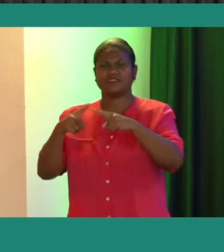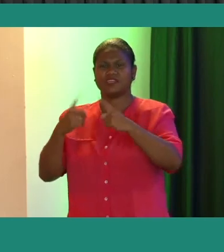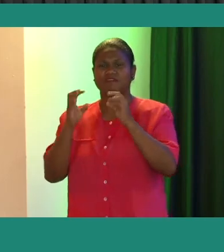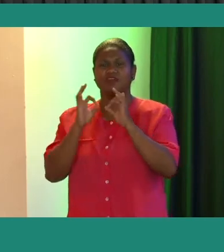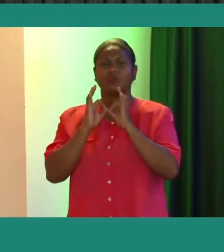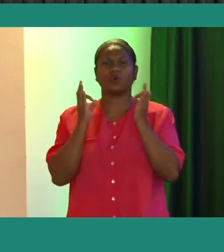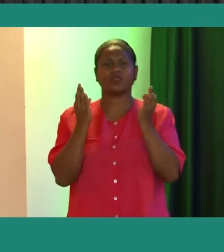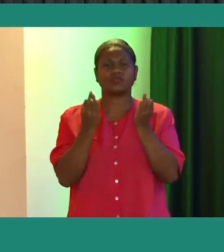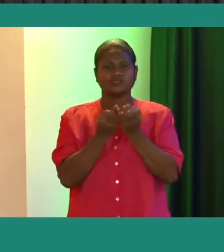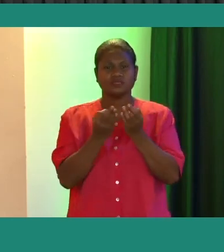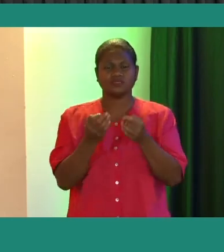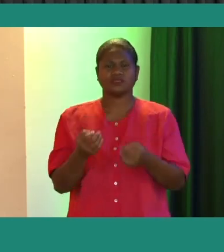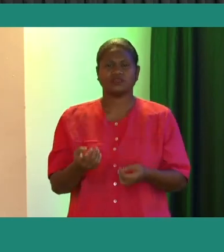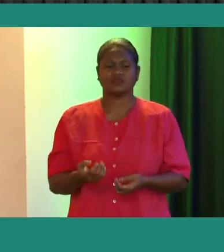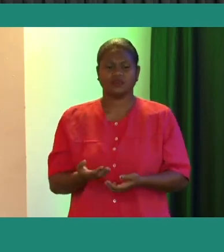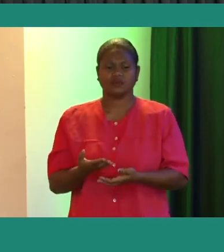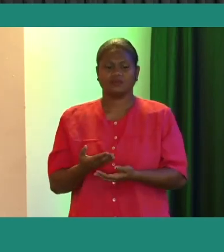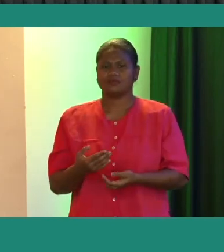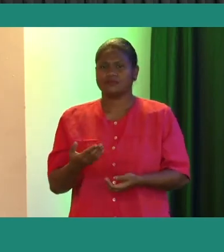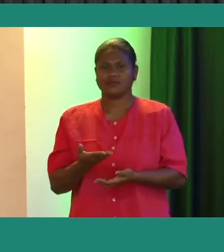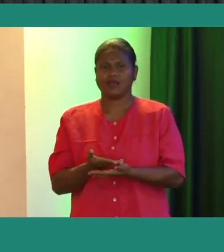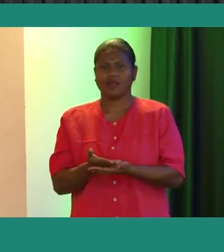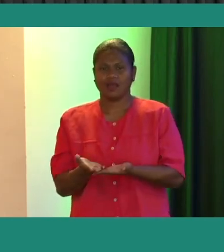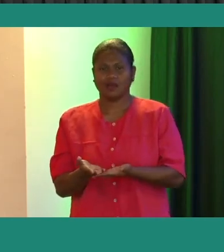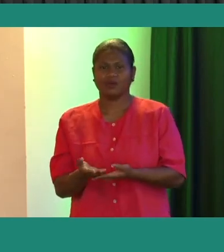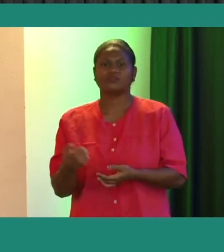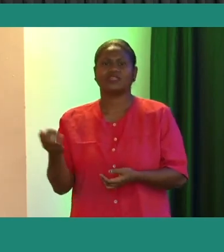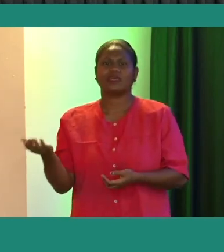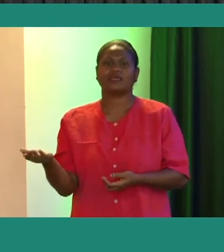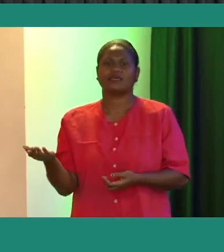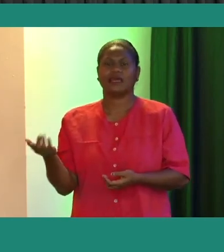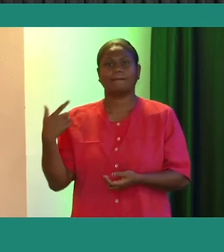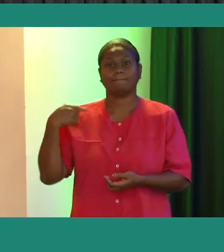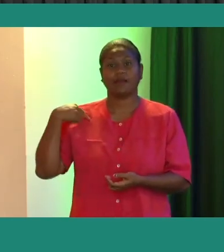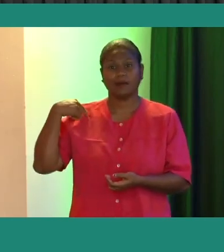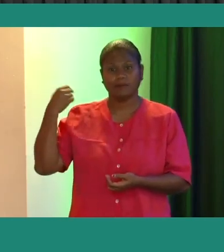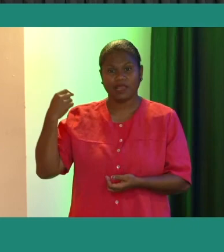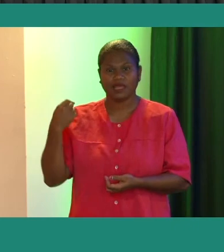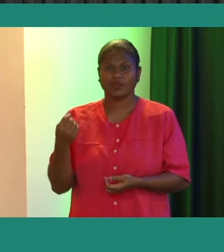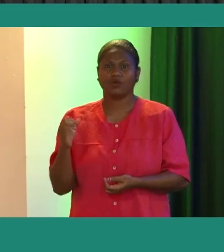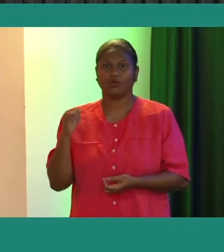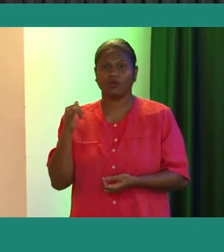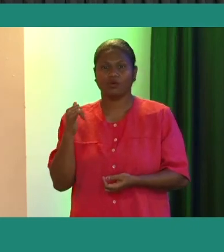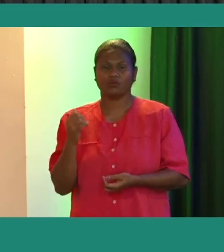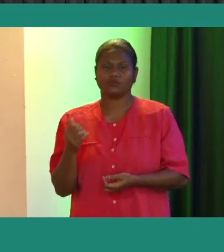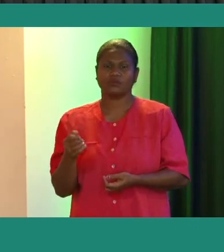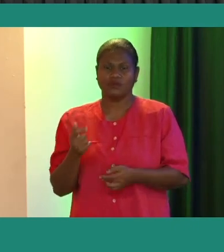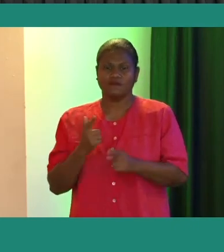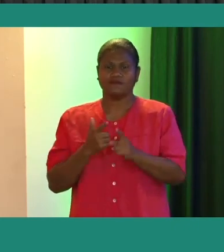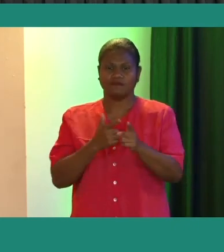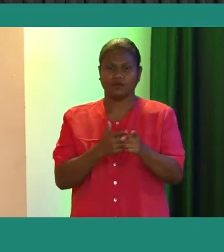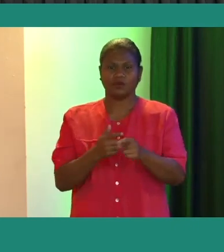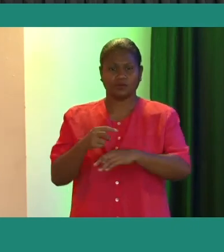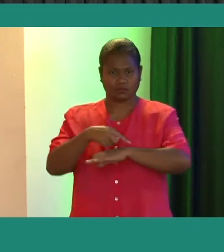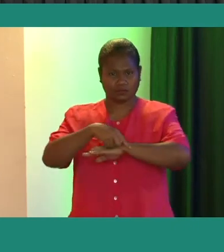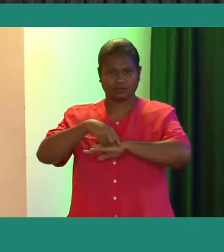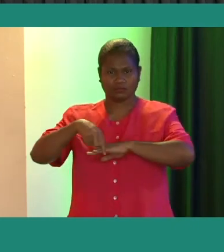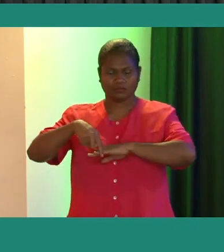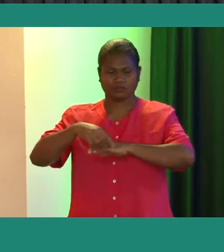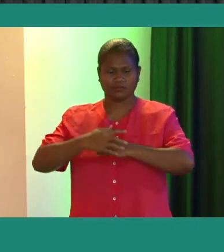is mandated for. Like, for example, you will see technical areas such